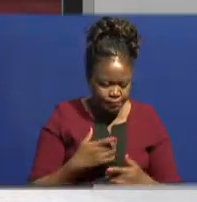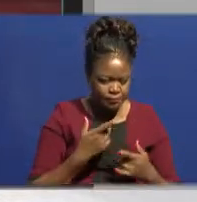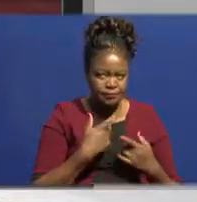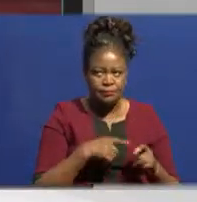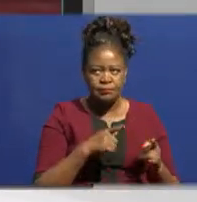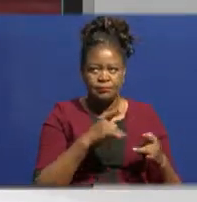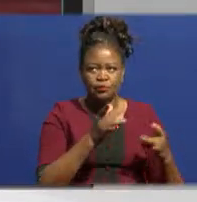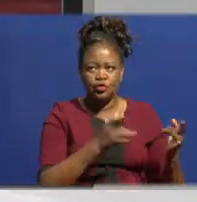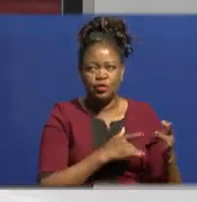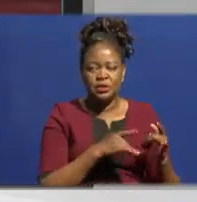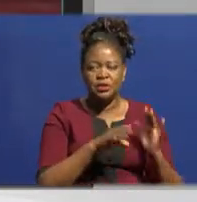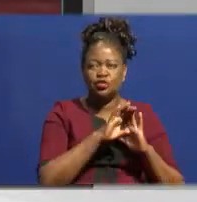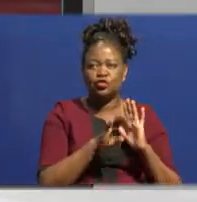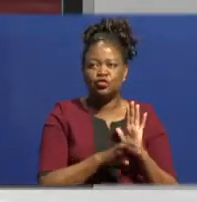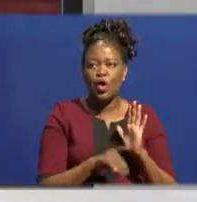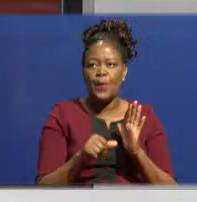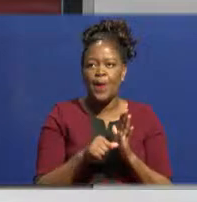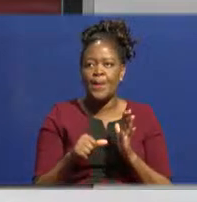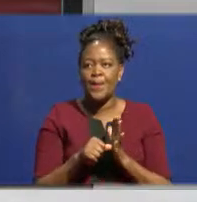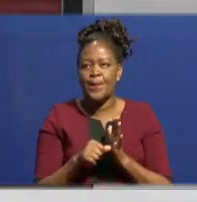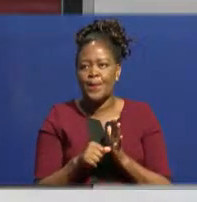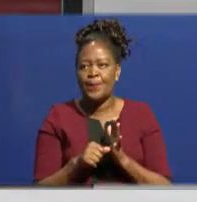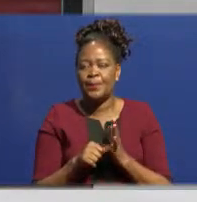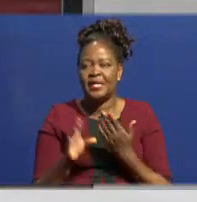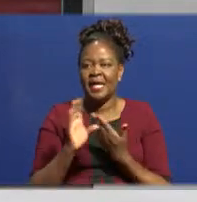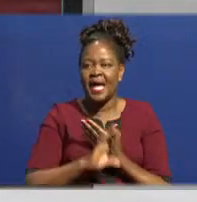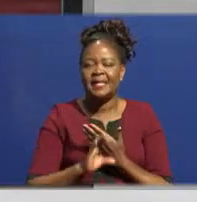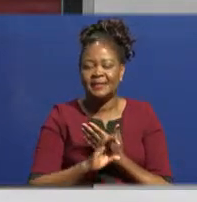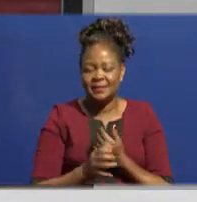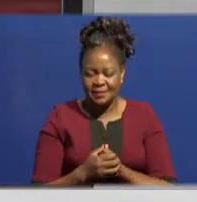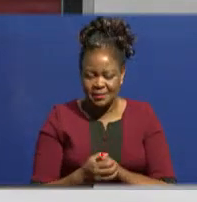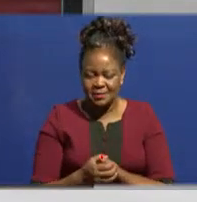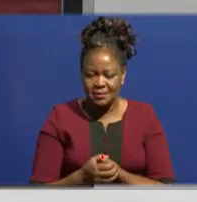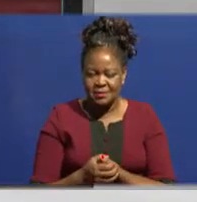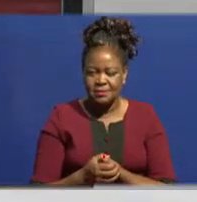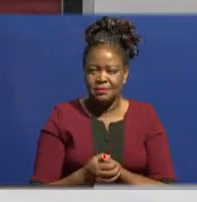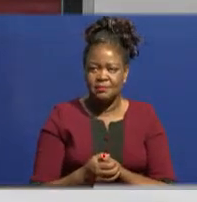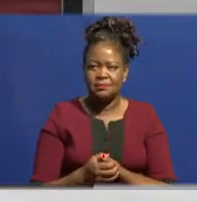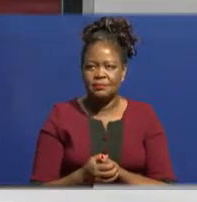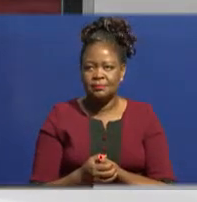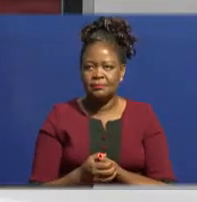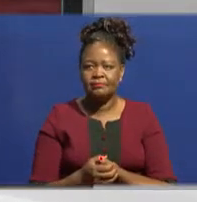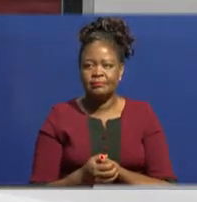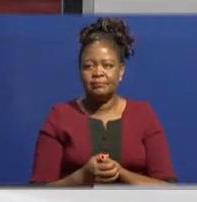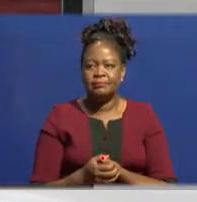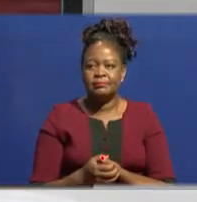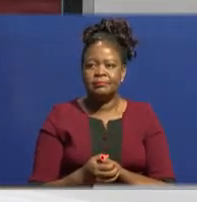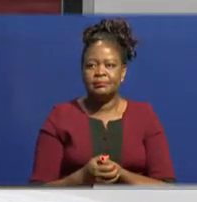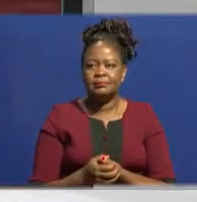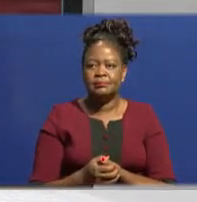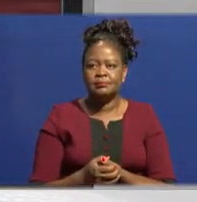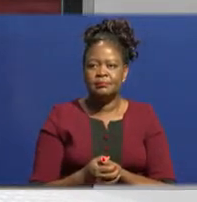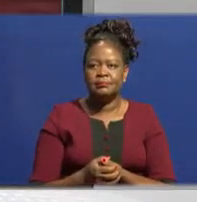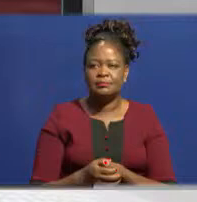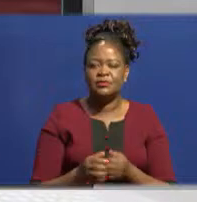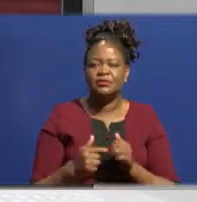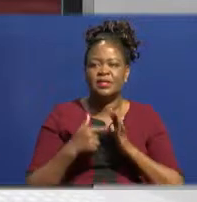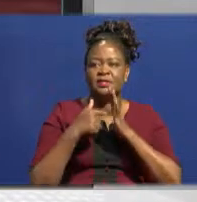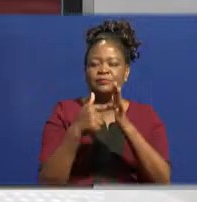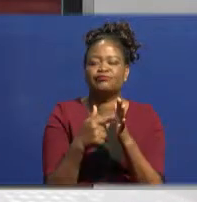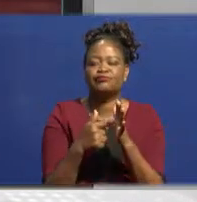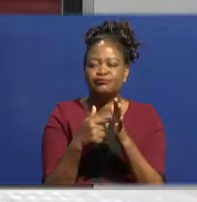some constitutional crisis that the country is really struggling with. The delimitation.